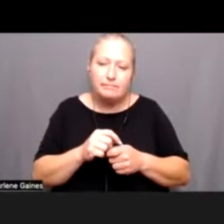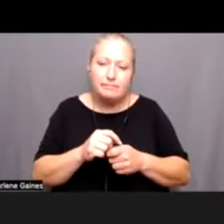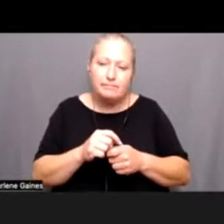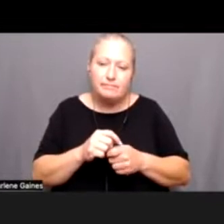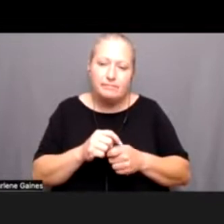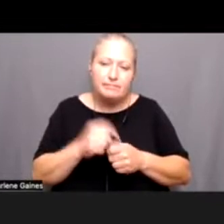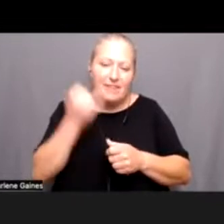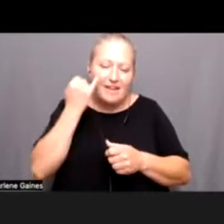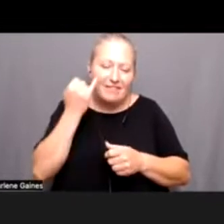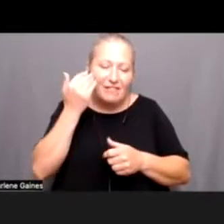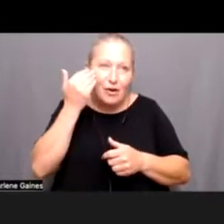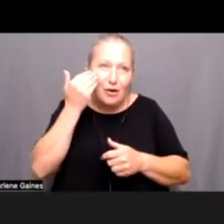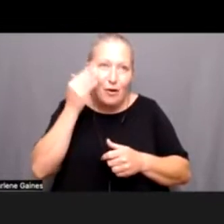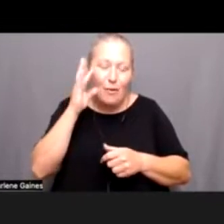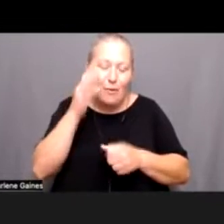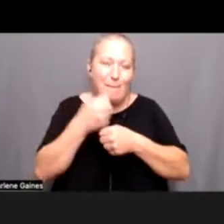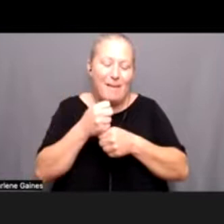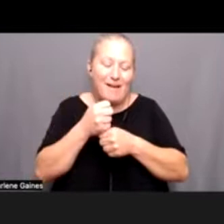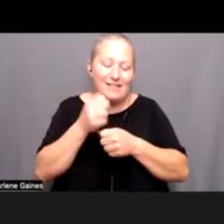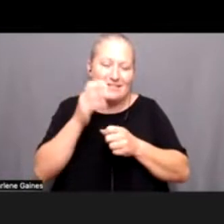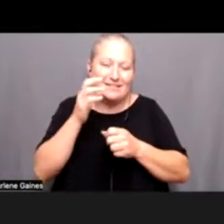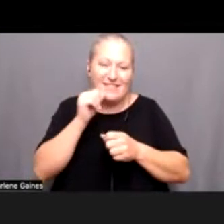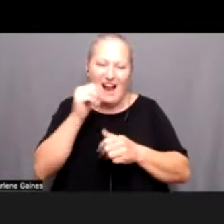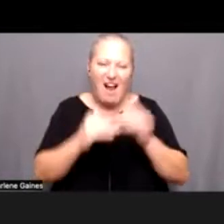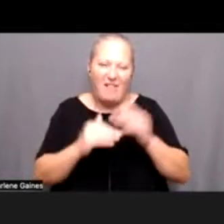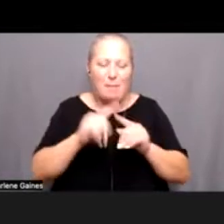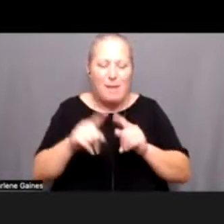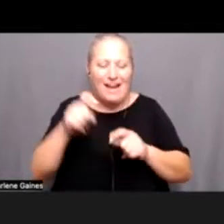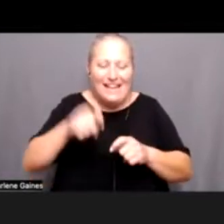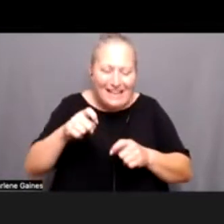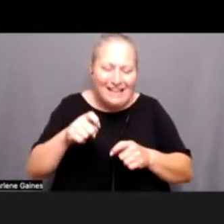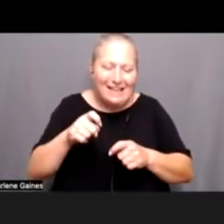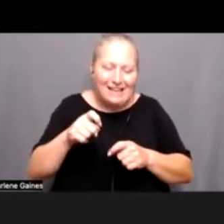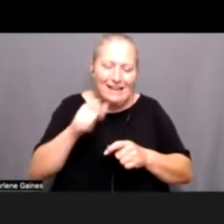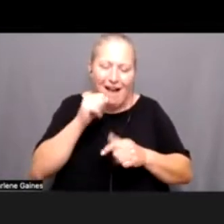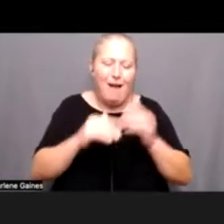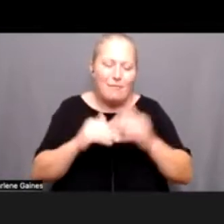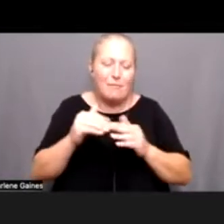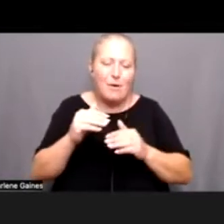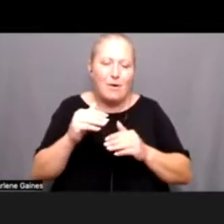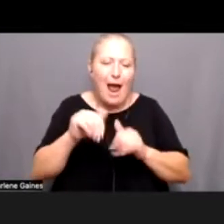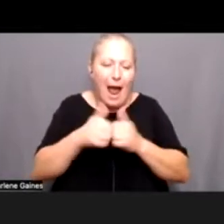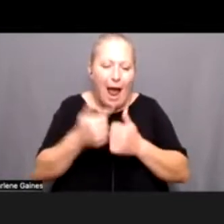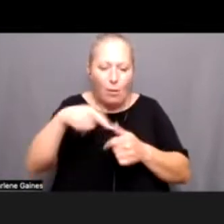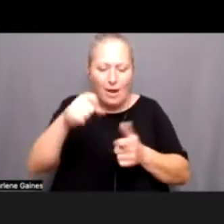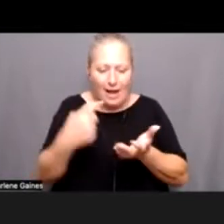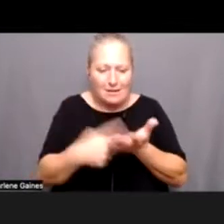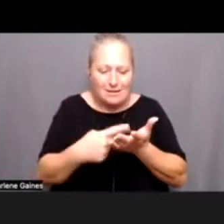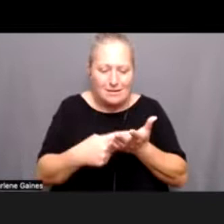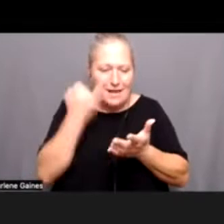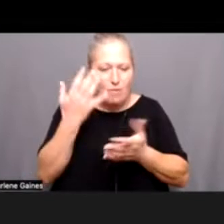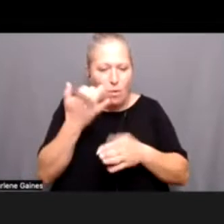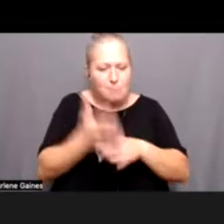create some discomfort, right? But it's a necessary discomfort. If we don't talk about these things, we can't do better. And when we know that we want to be